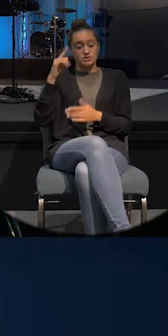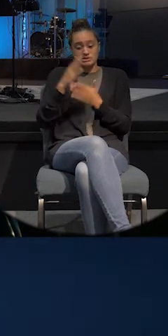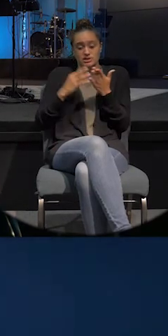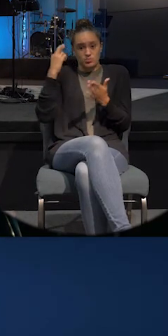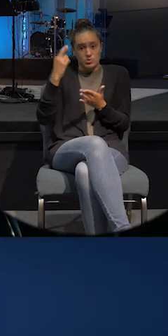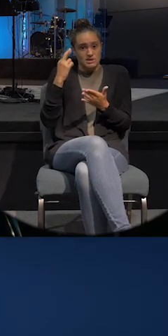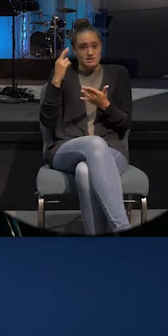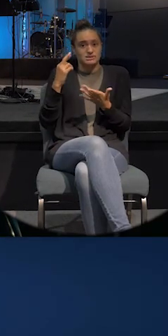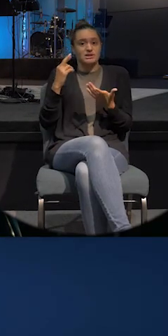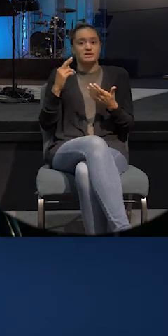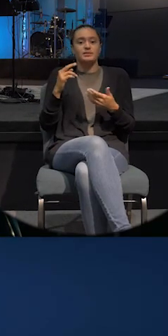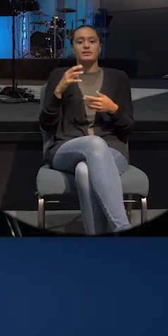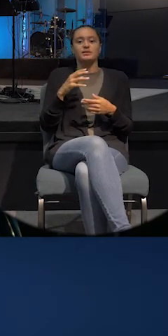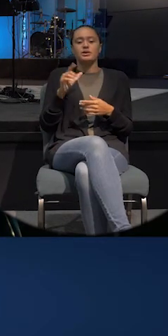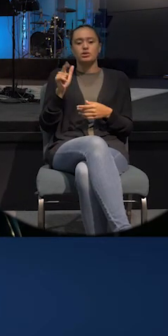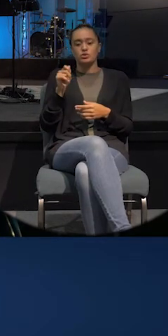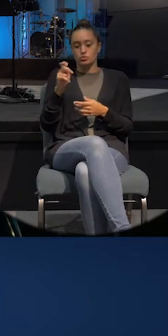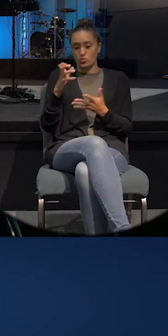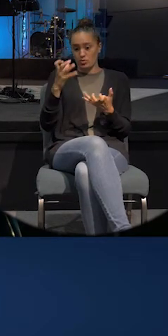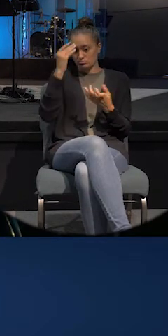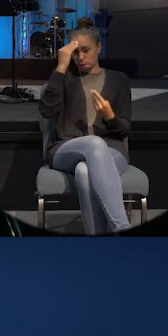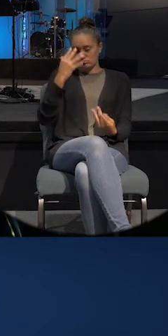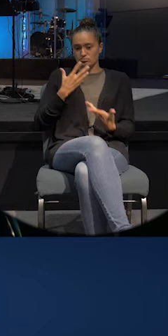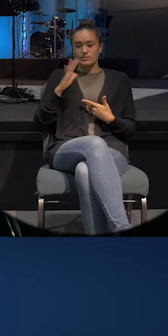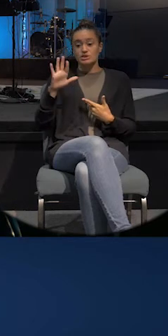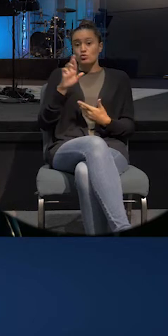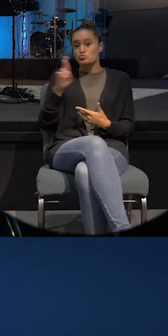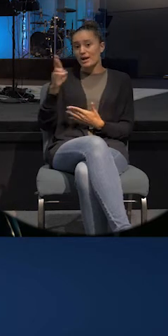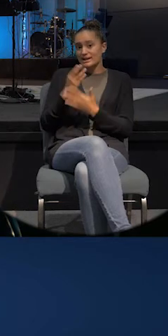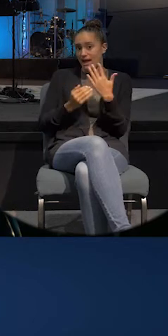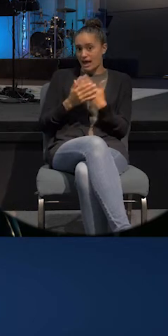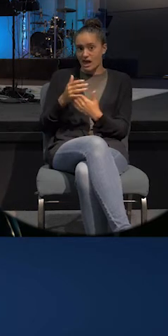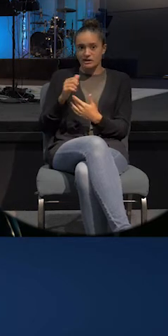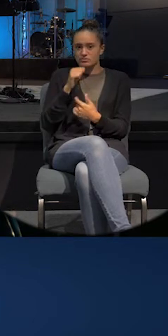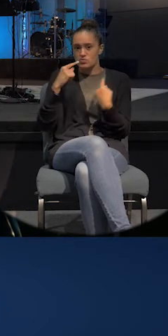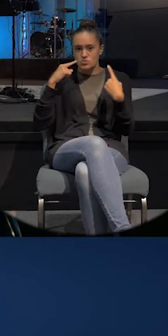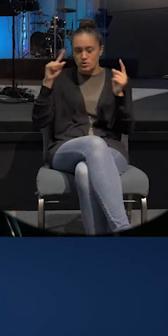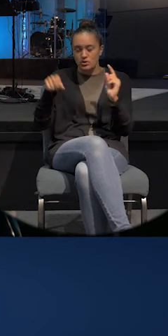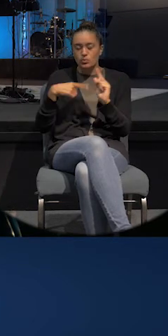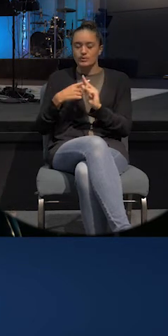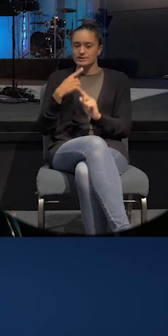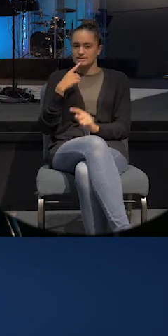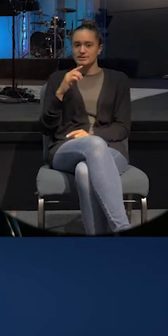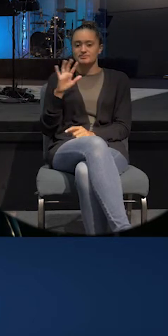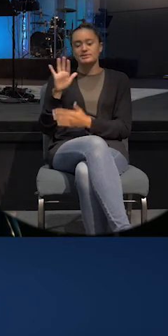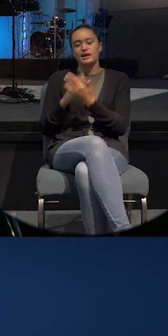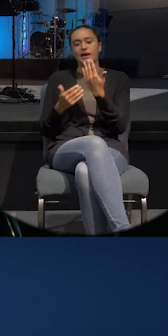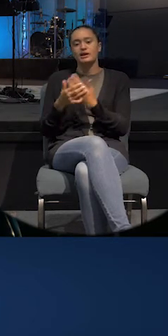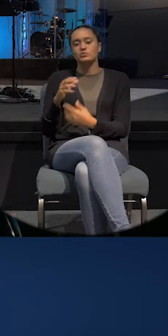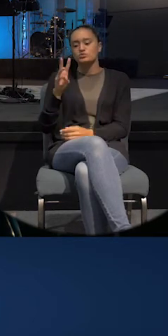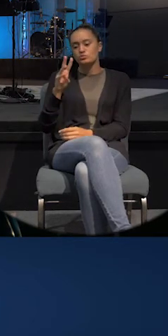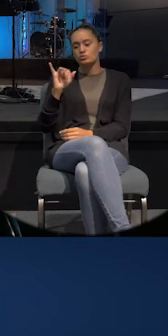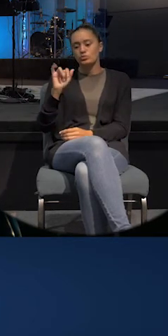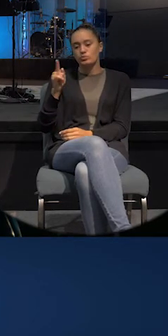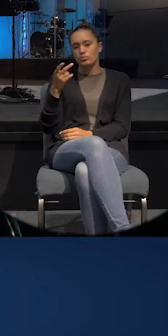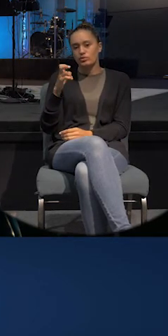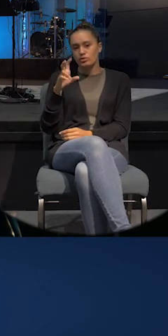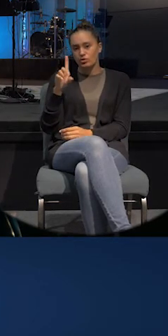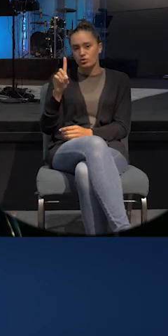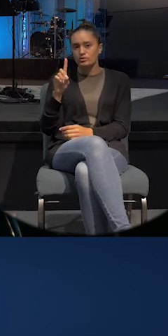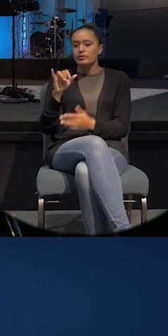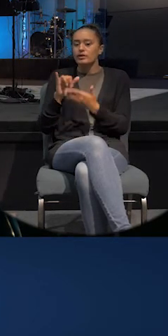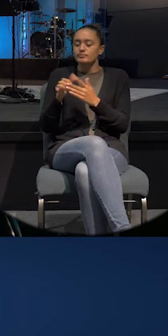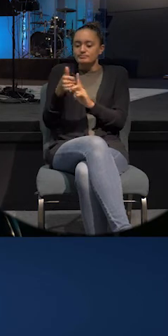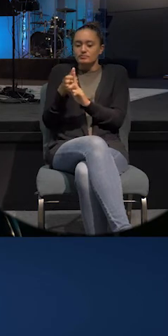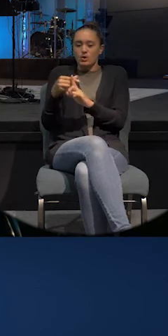it's the man's right hand that is crippled. Now, when it says it is withered, withered is a word